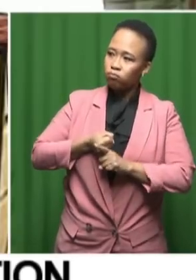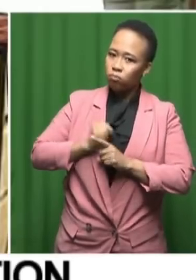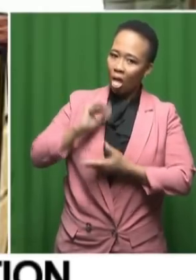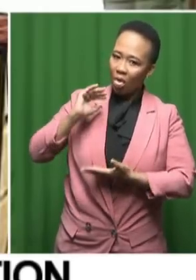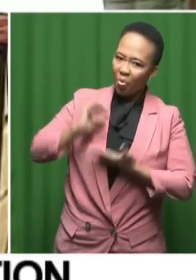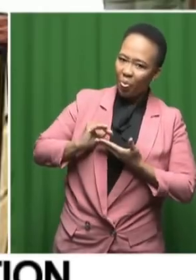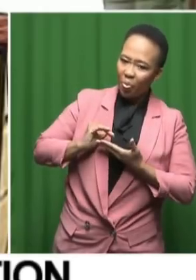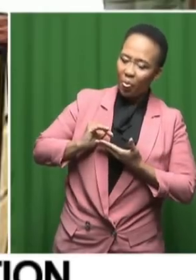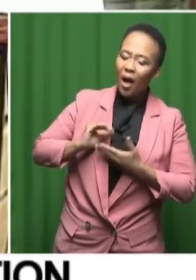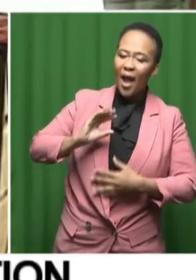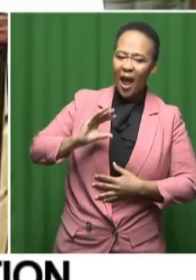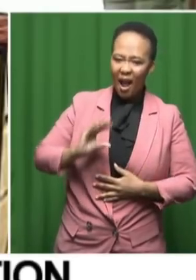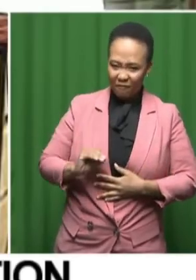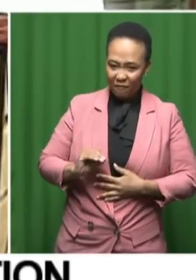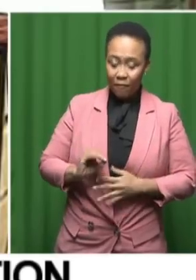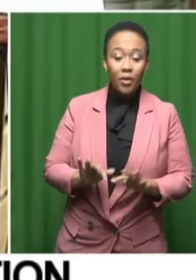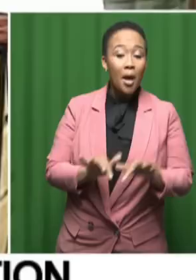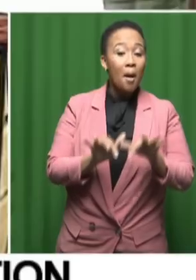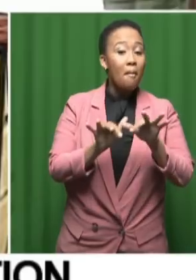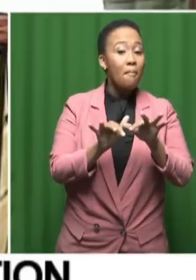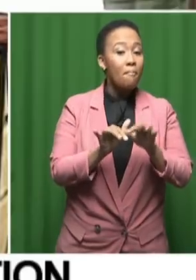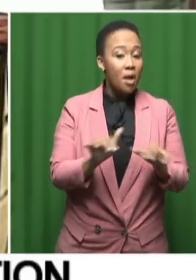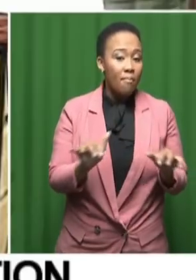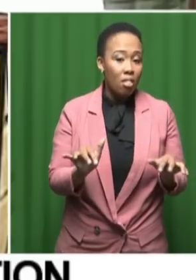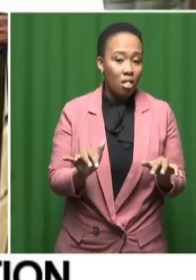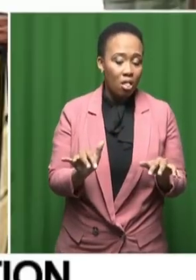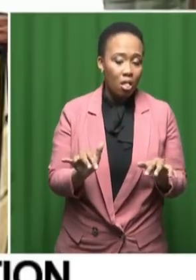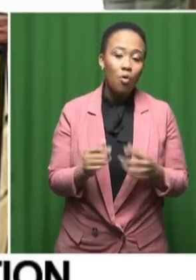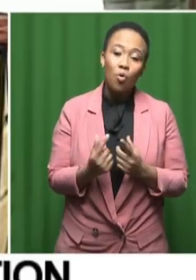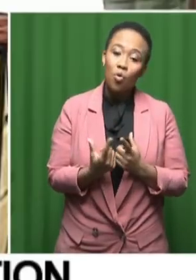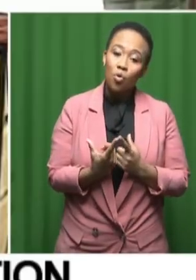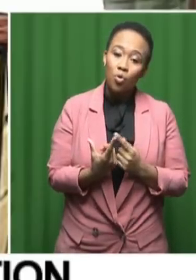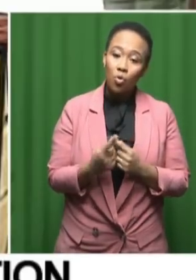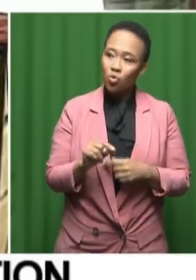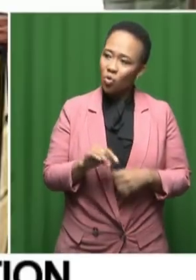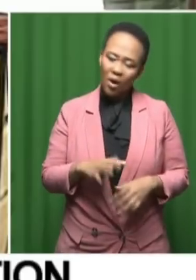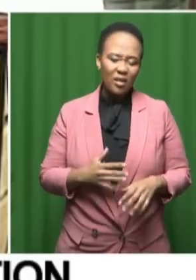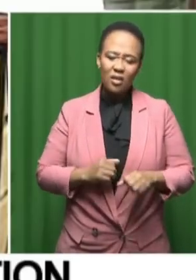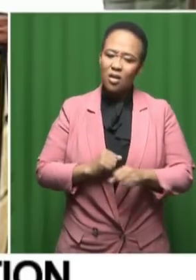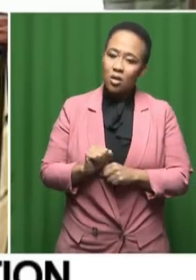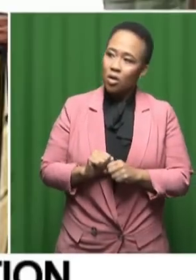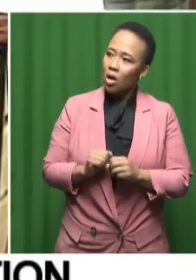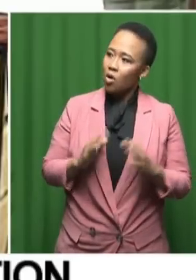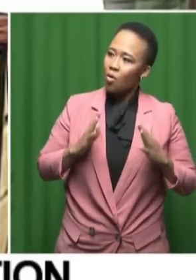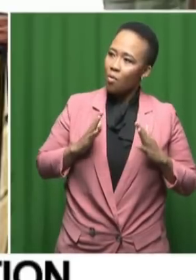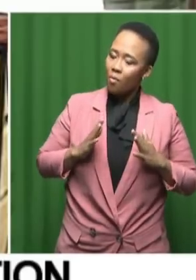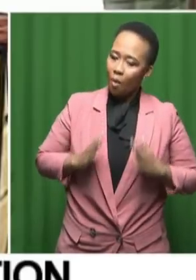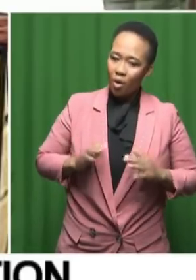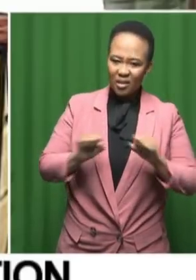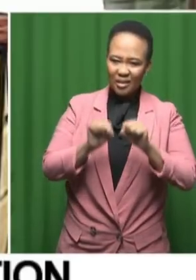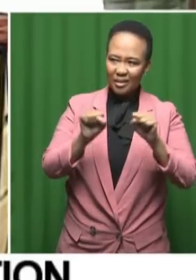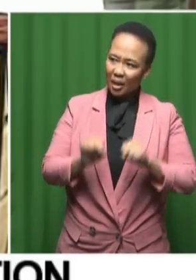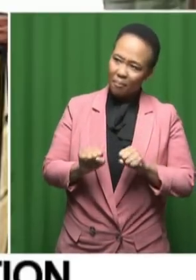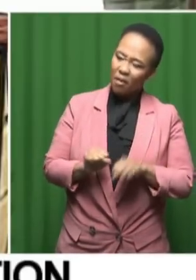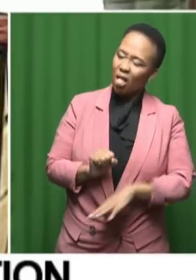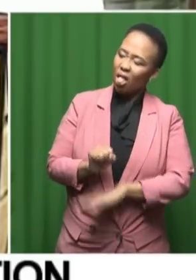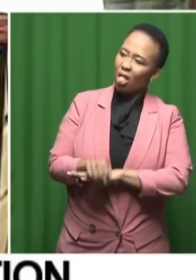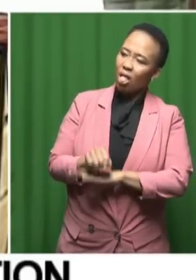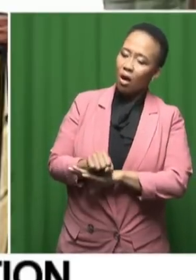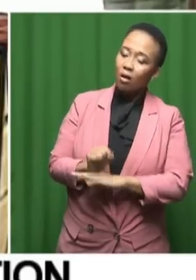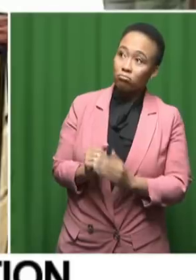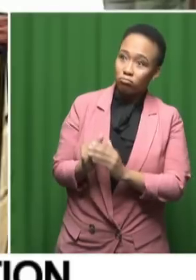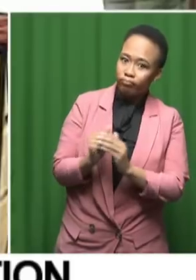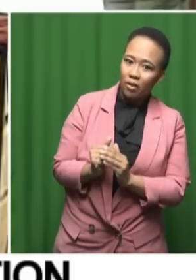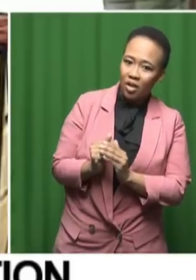system. So I think people who have compromised immune system needs to be again careful, because reinfection is not as if there's